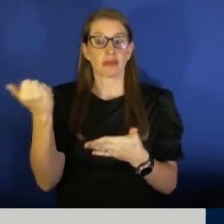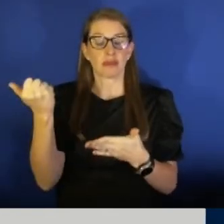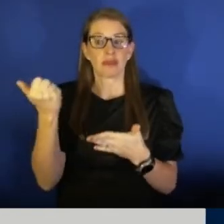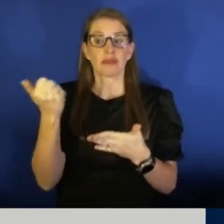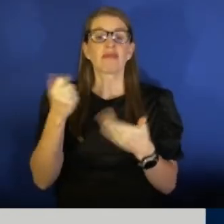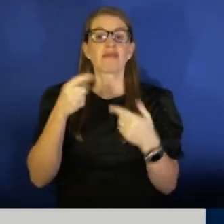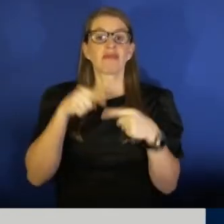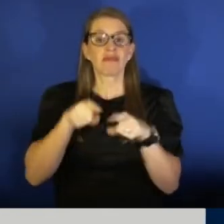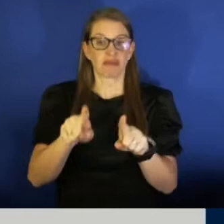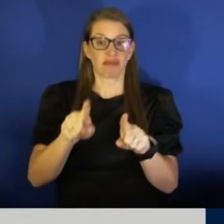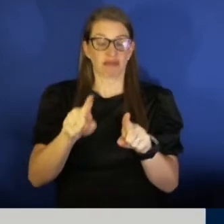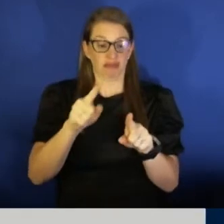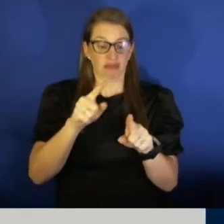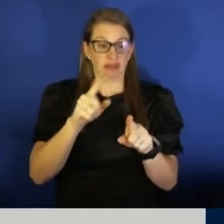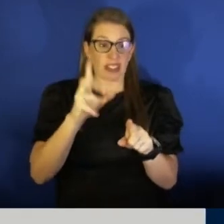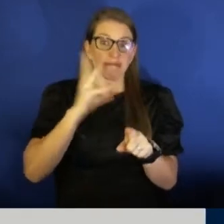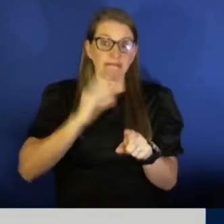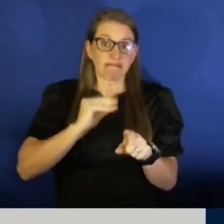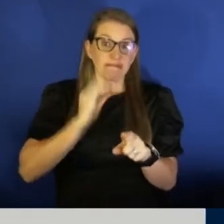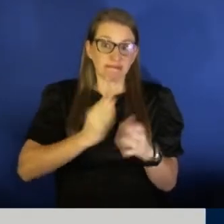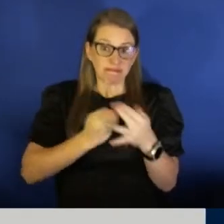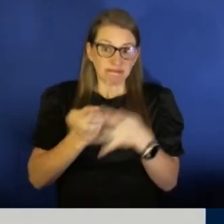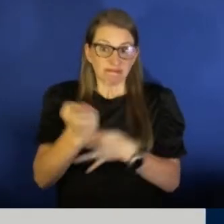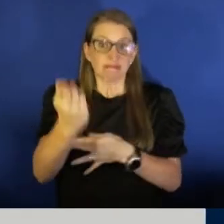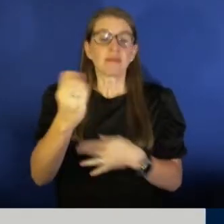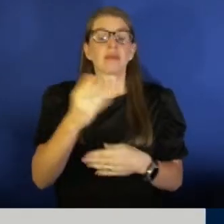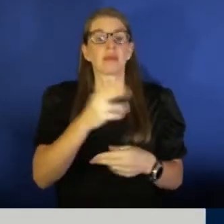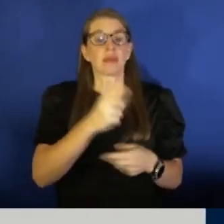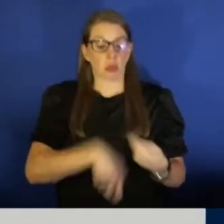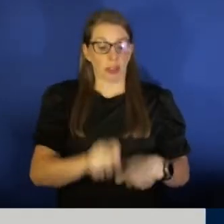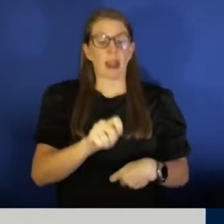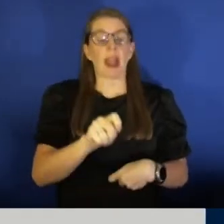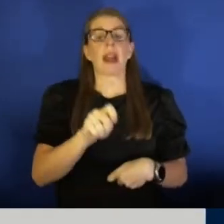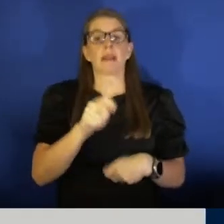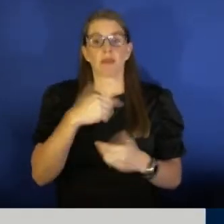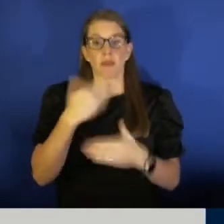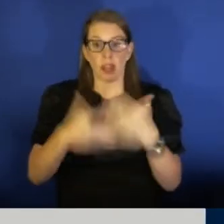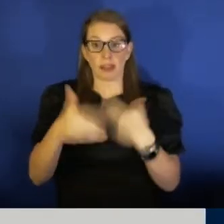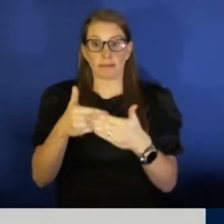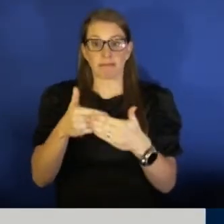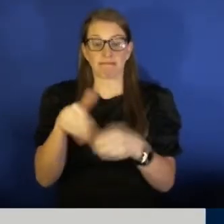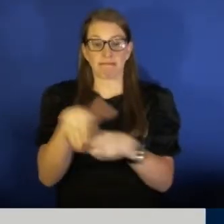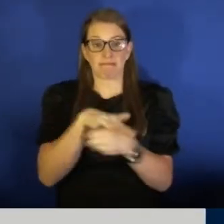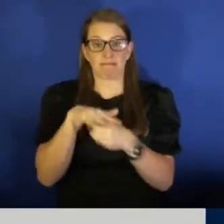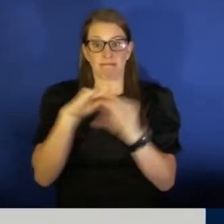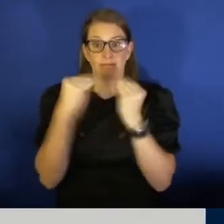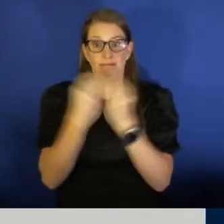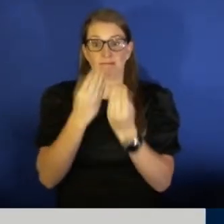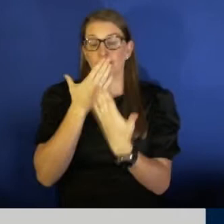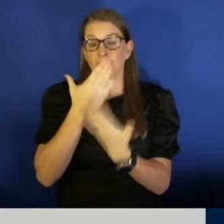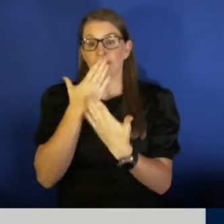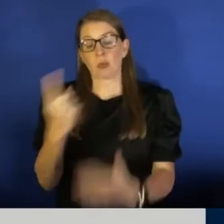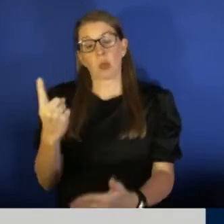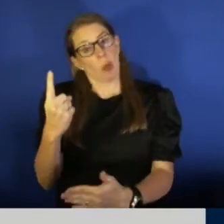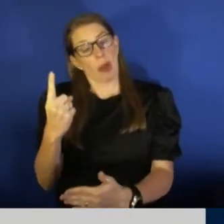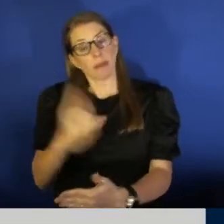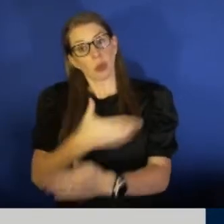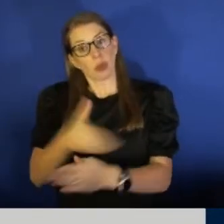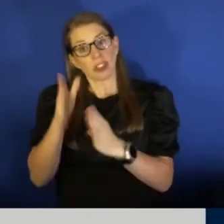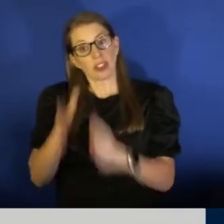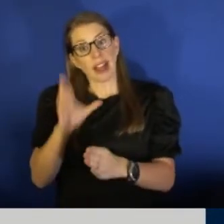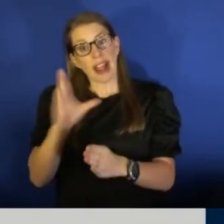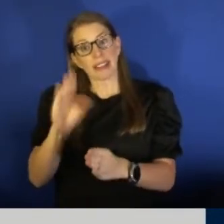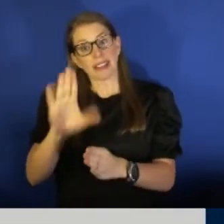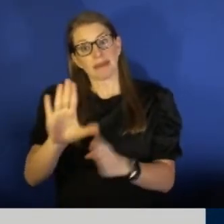transplant process. The Kansas City-based organization that is hitting all the right notes thanks to one musician and his family and